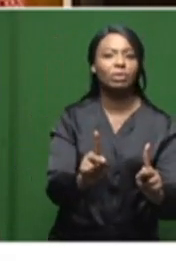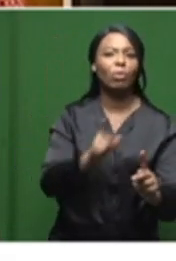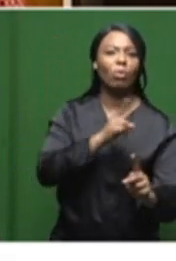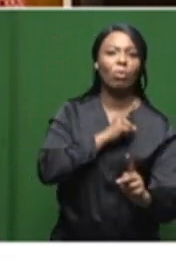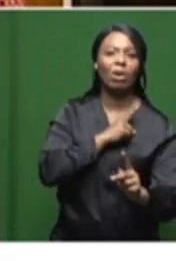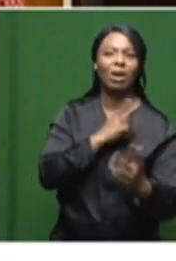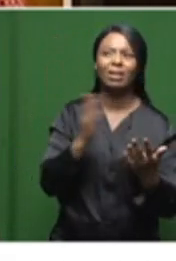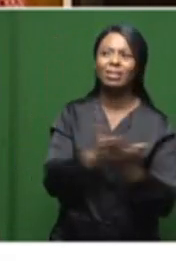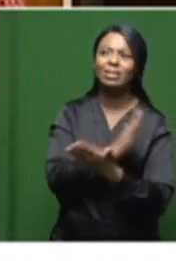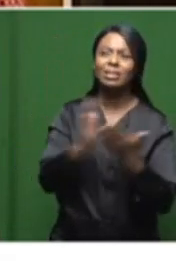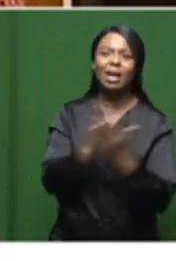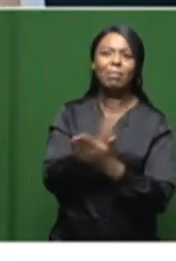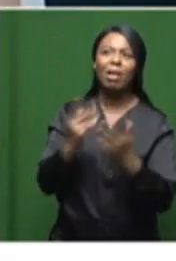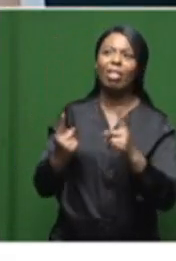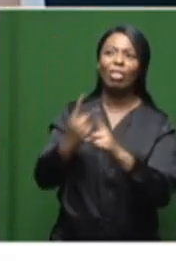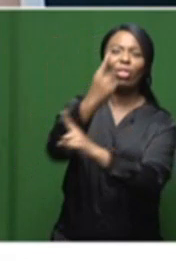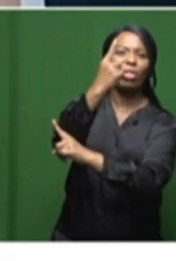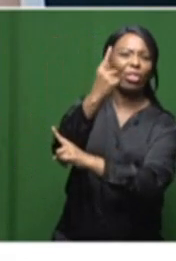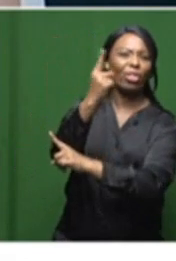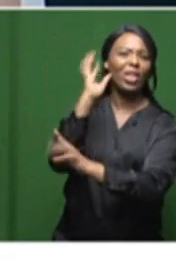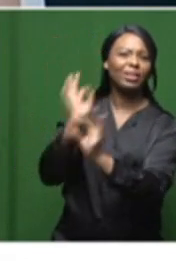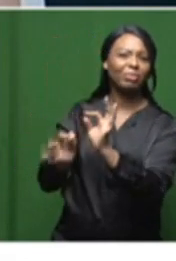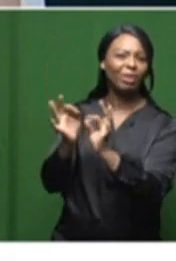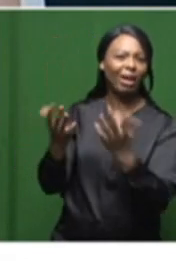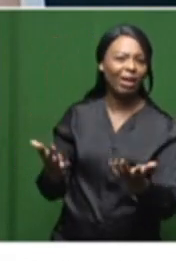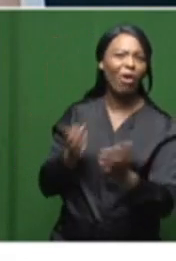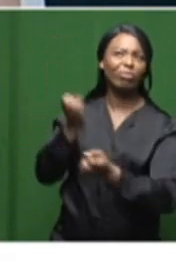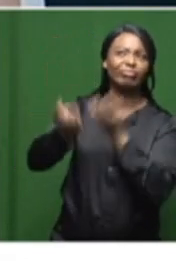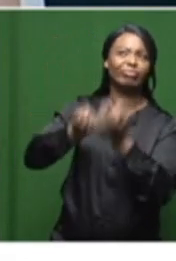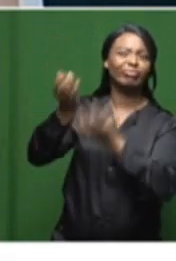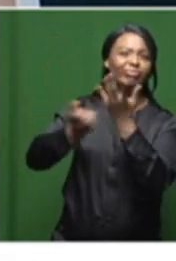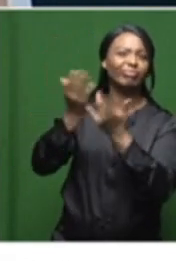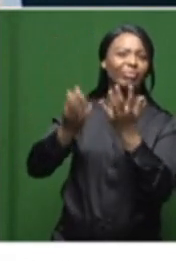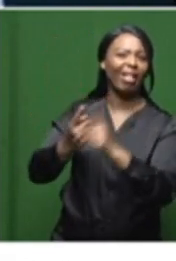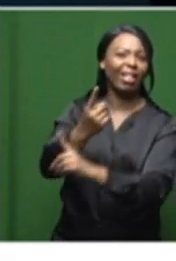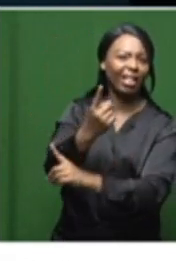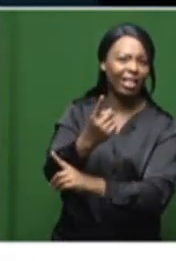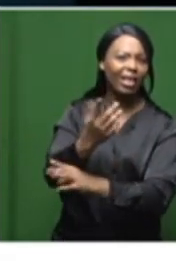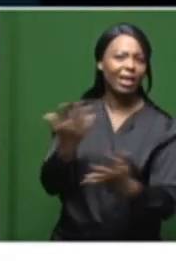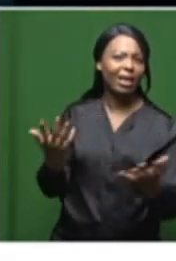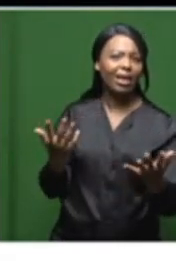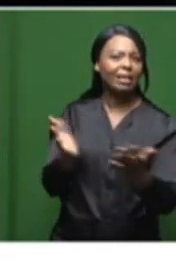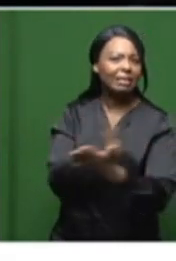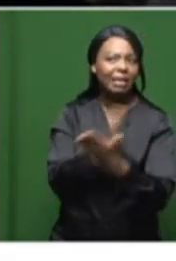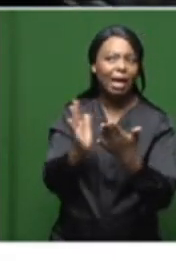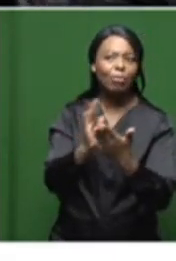misrepresentation and, yeah, and false truths and alternative truths, and just